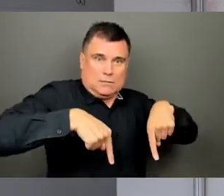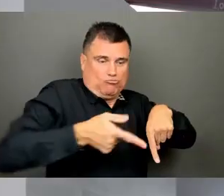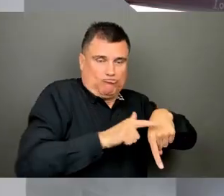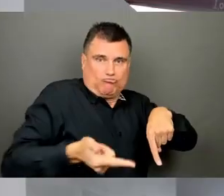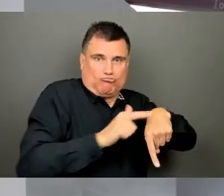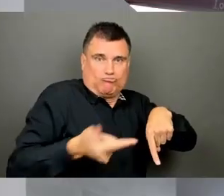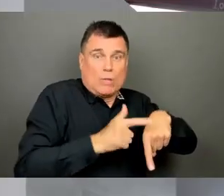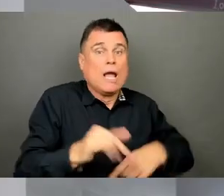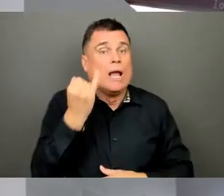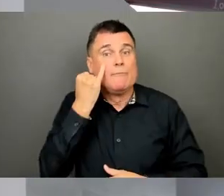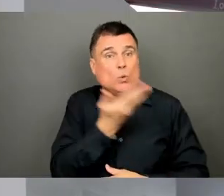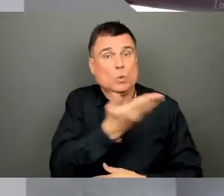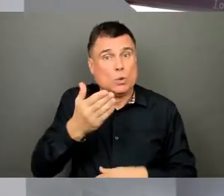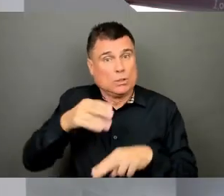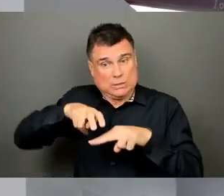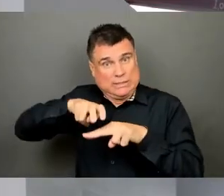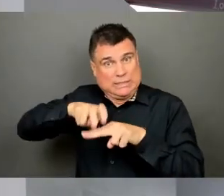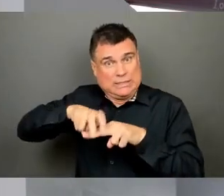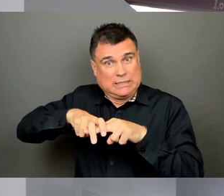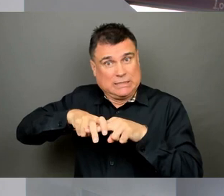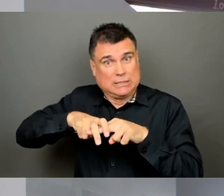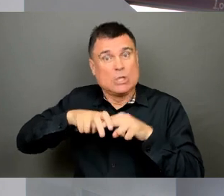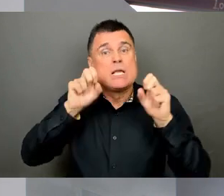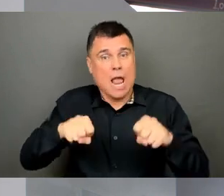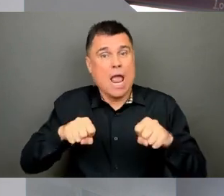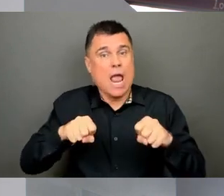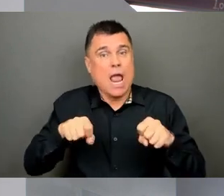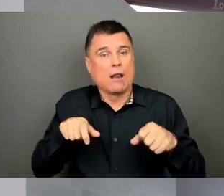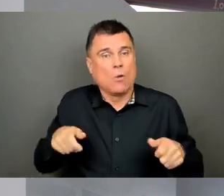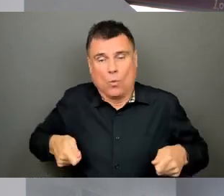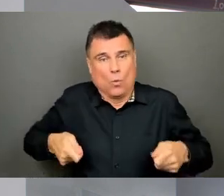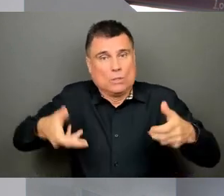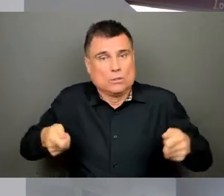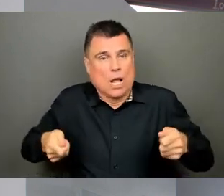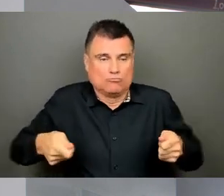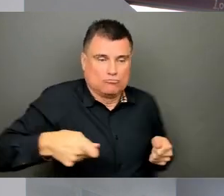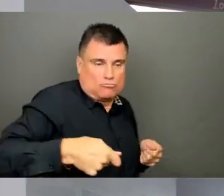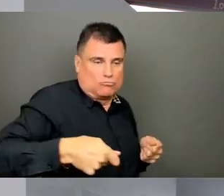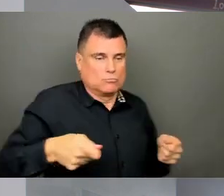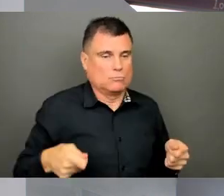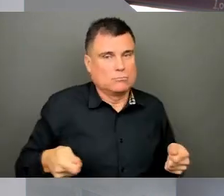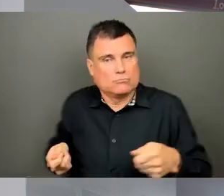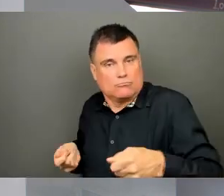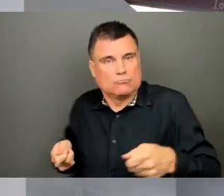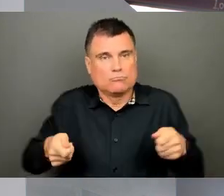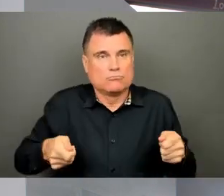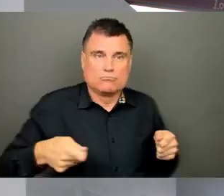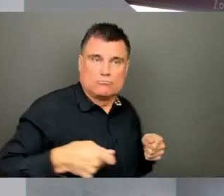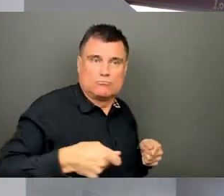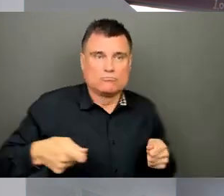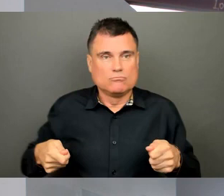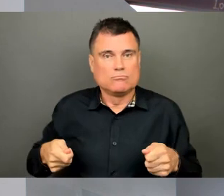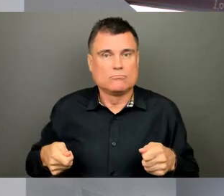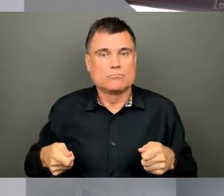If you're sitting, you can just alternate side to side. Or what Harmony's doing, Harmony rows. She's rolling her wheels